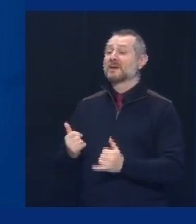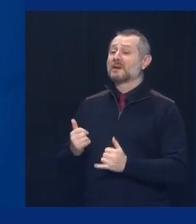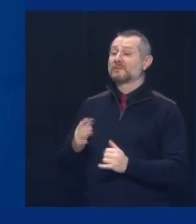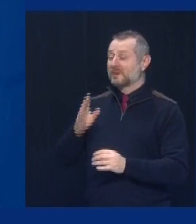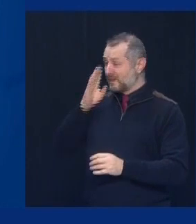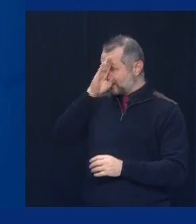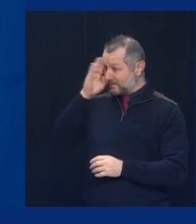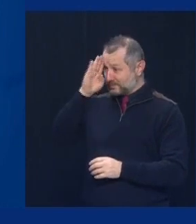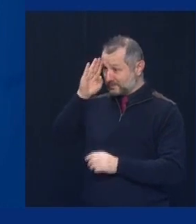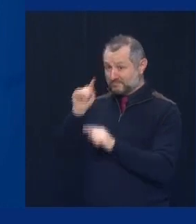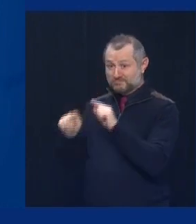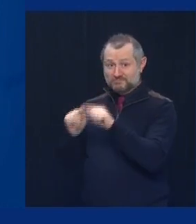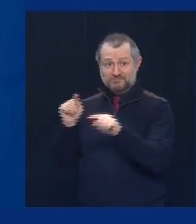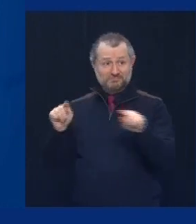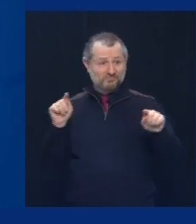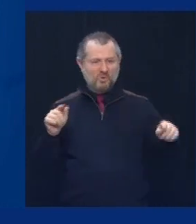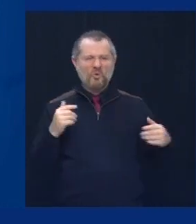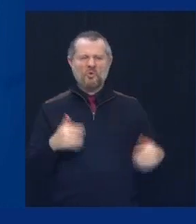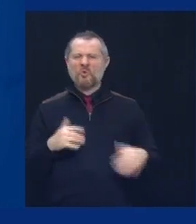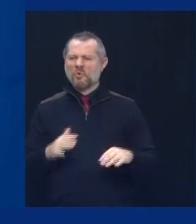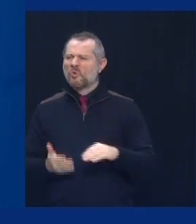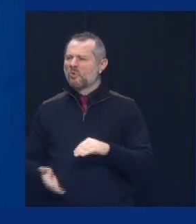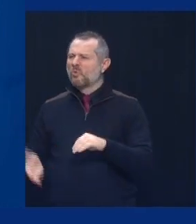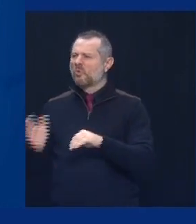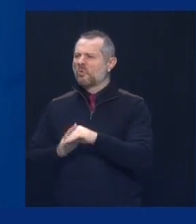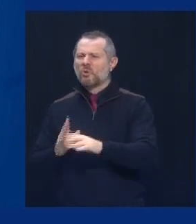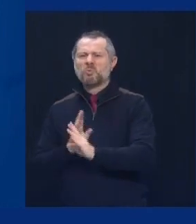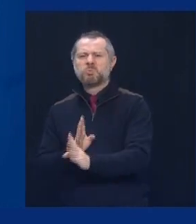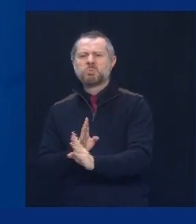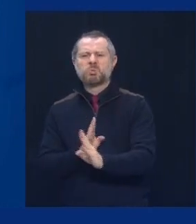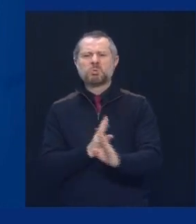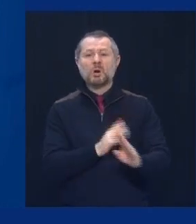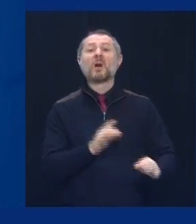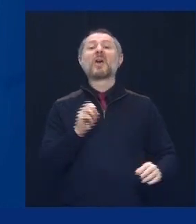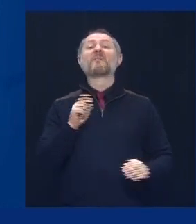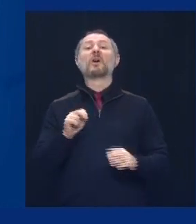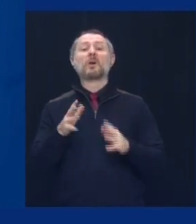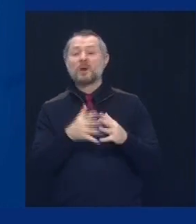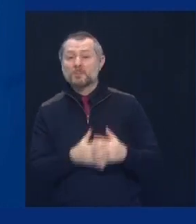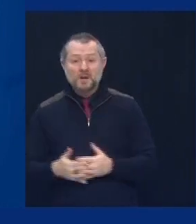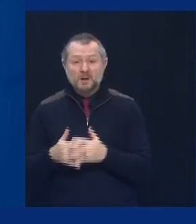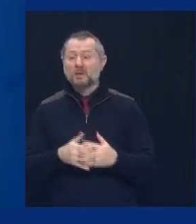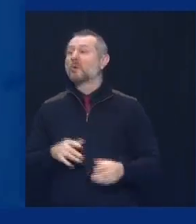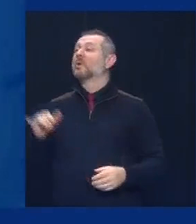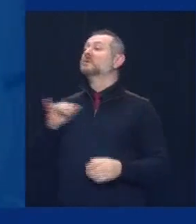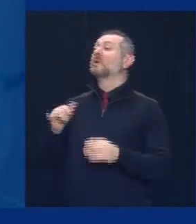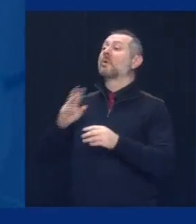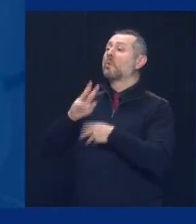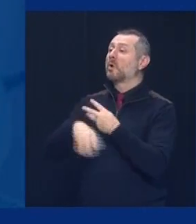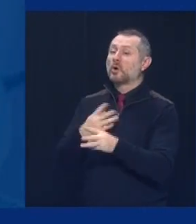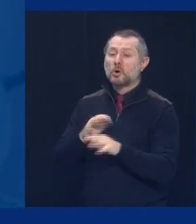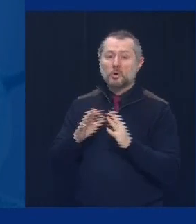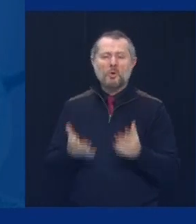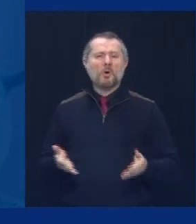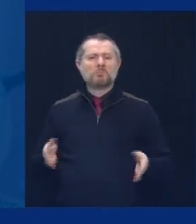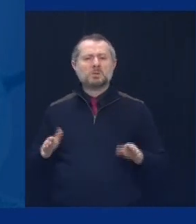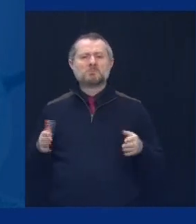increasing dramatically across the world, across the nation, and across this